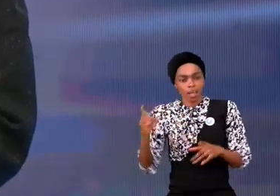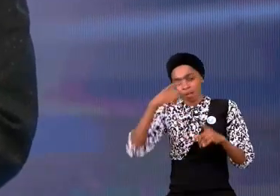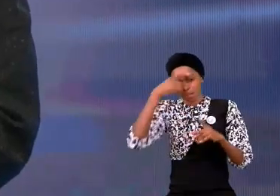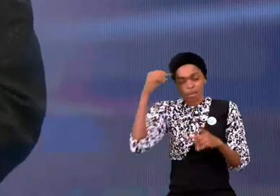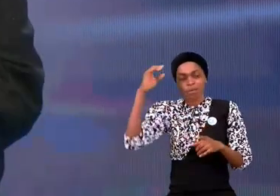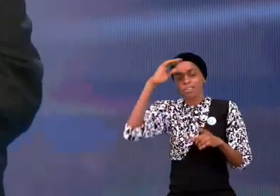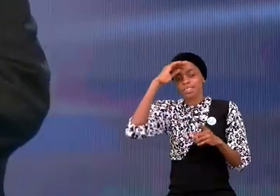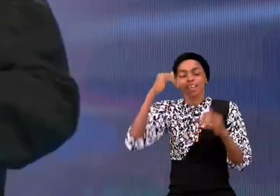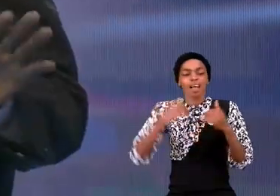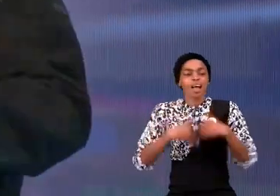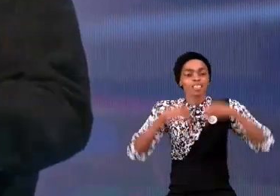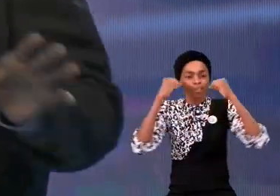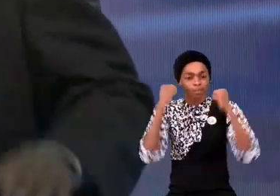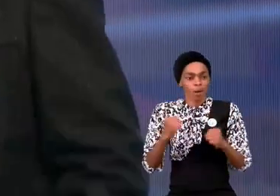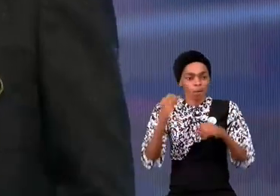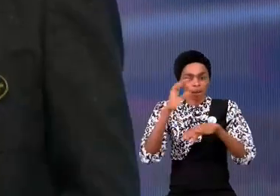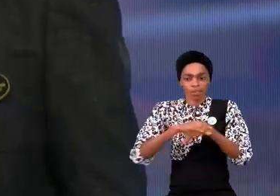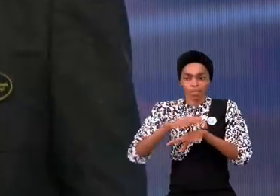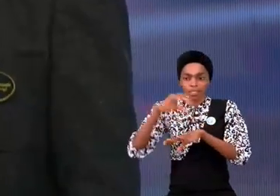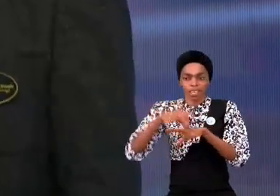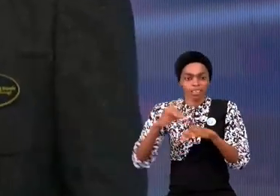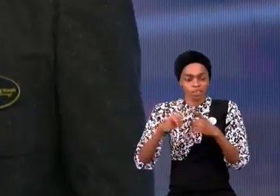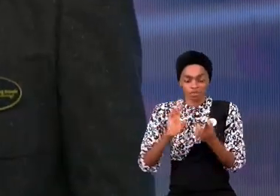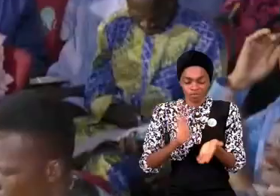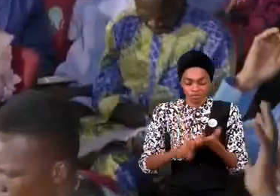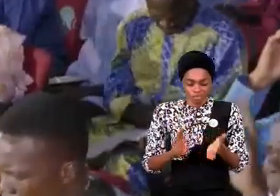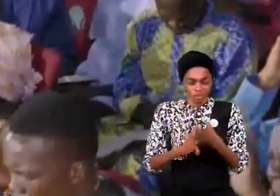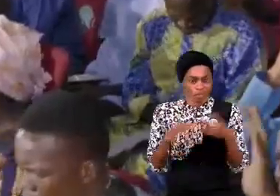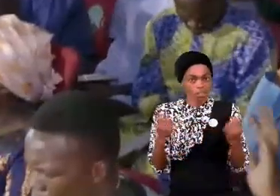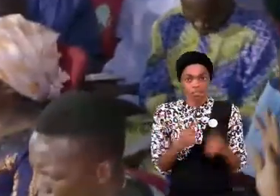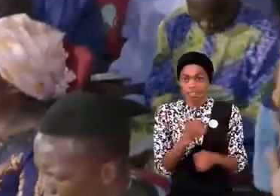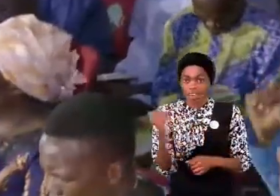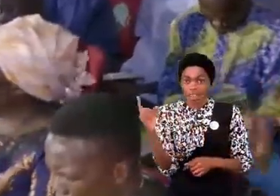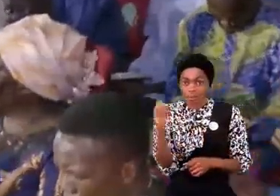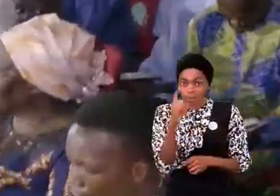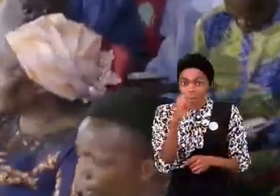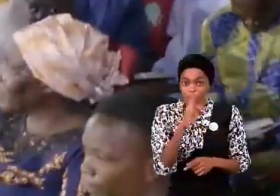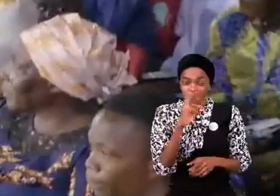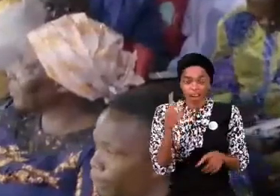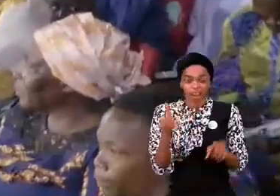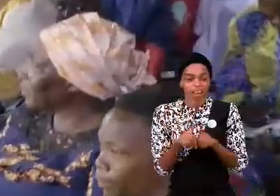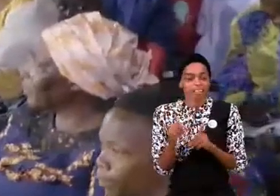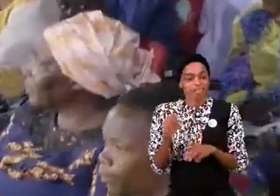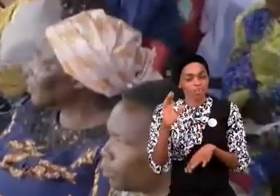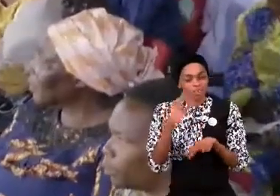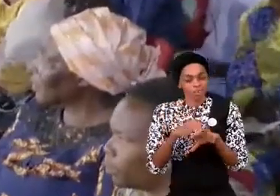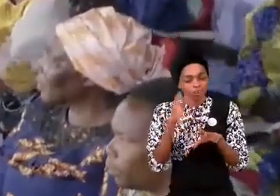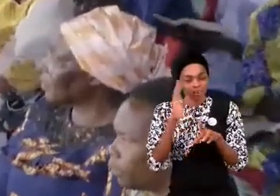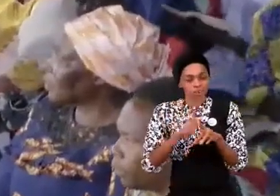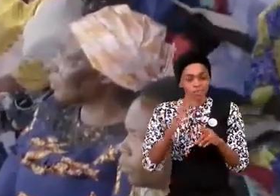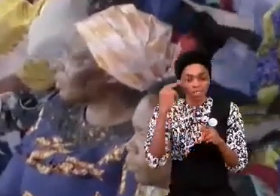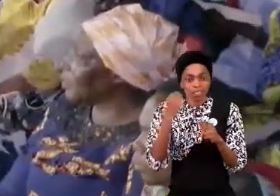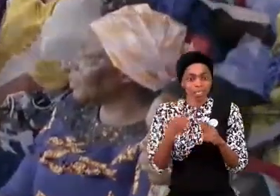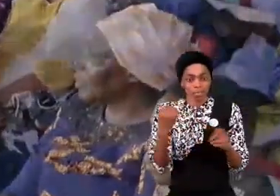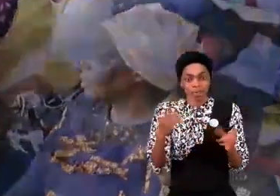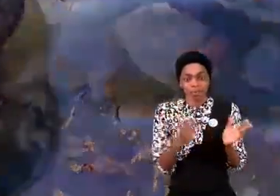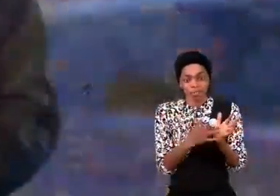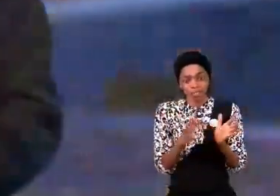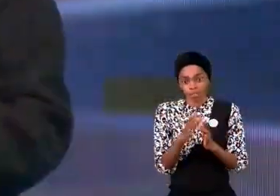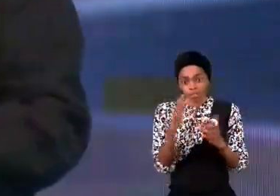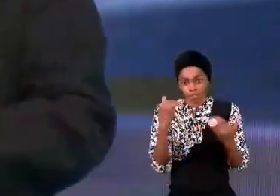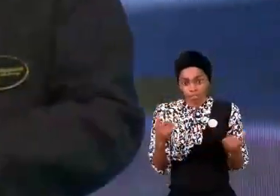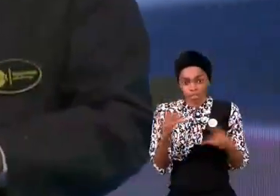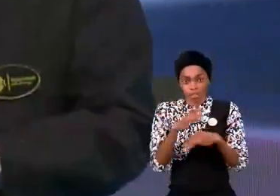Lord tonight, your sins will be forgiven in Jesus' name. He said to the sick of the palsy, look at